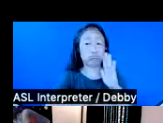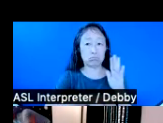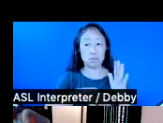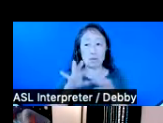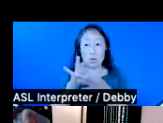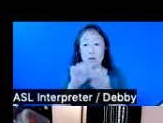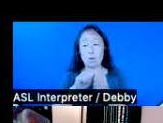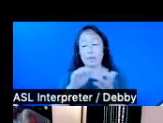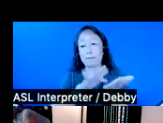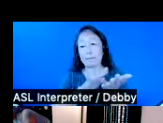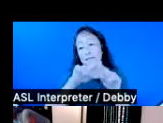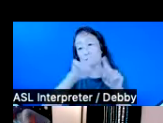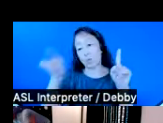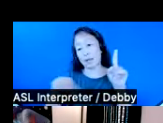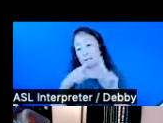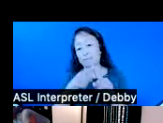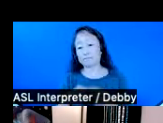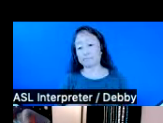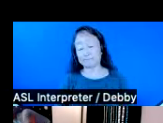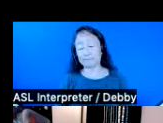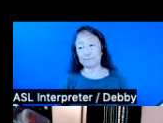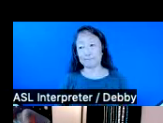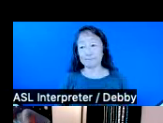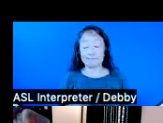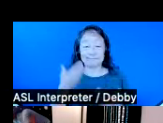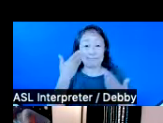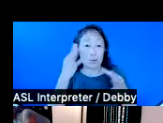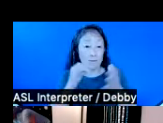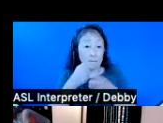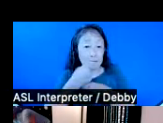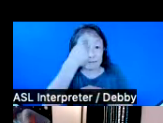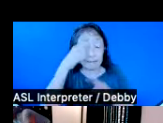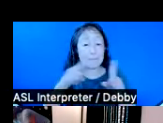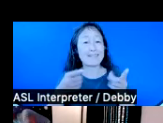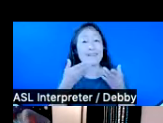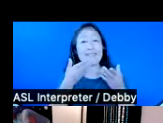into play. I don't know if that makes sense, but thank you, Linda, for letting me speak.